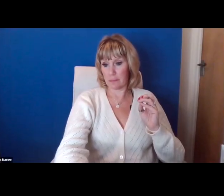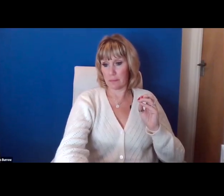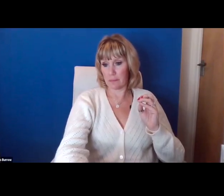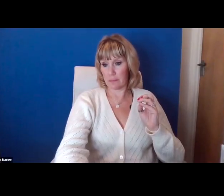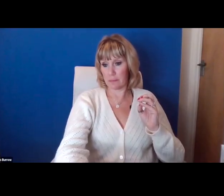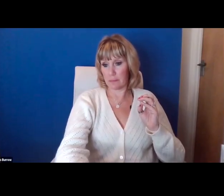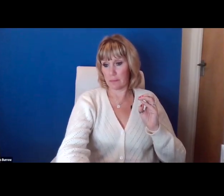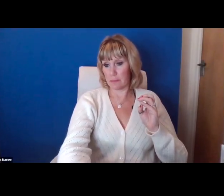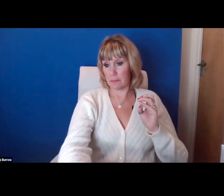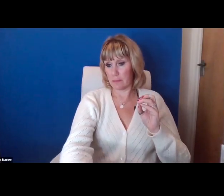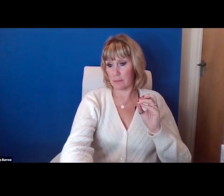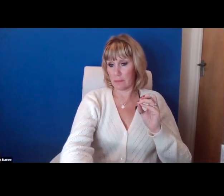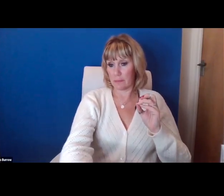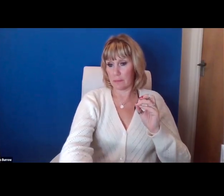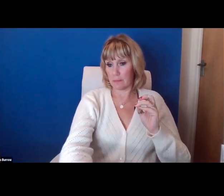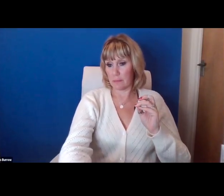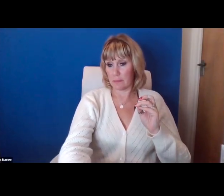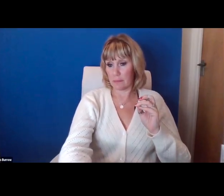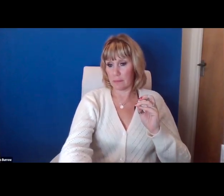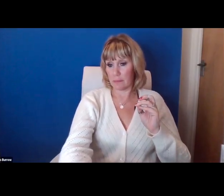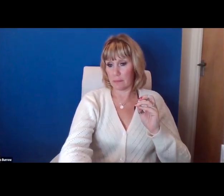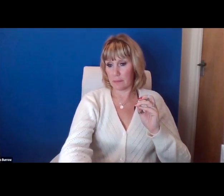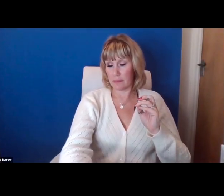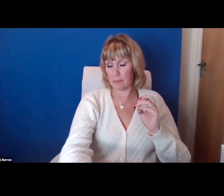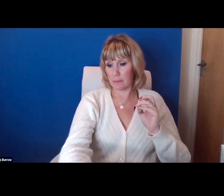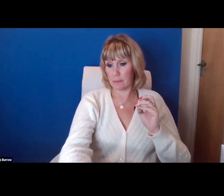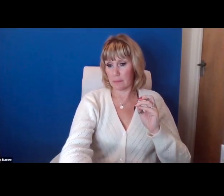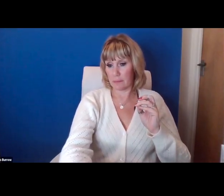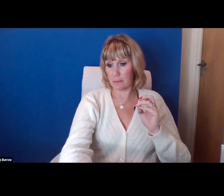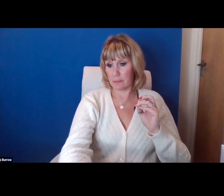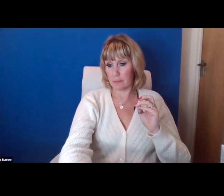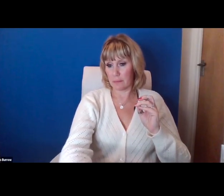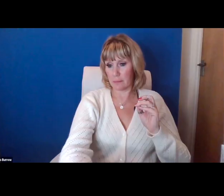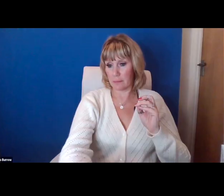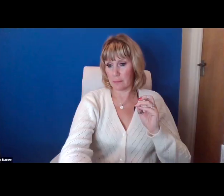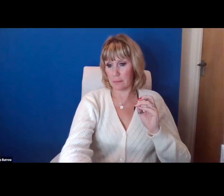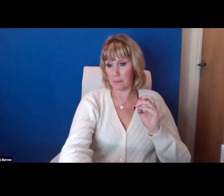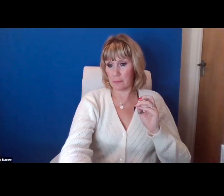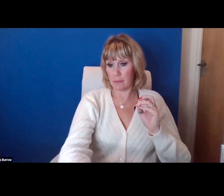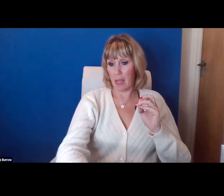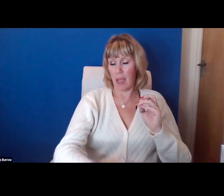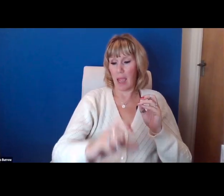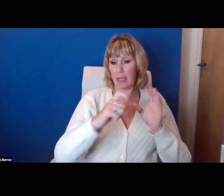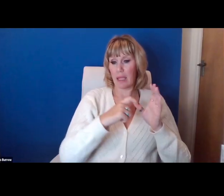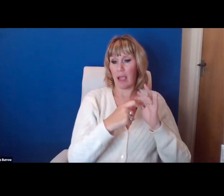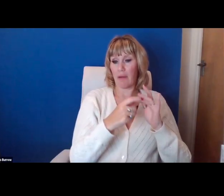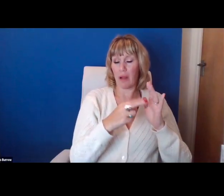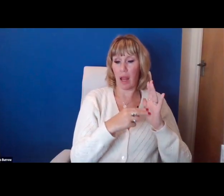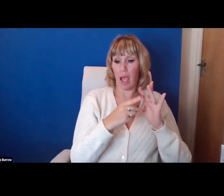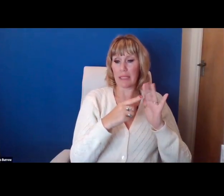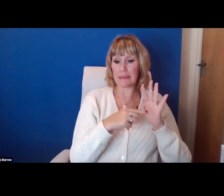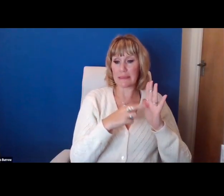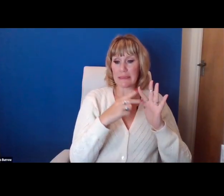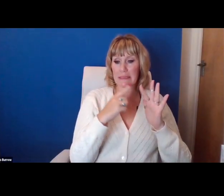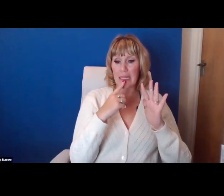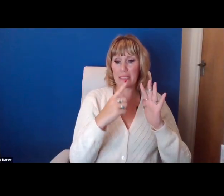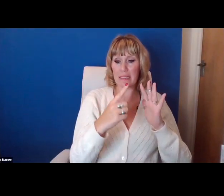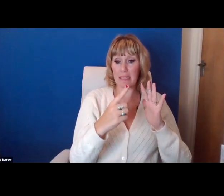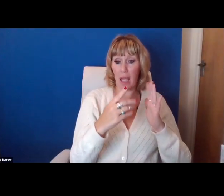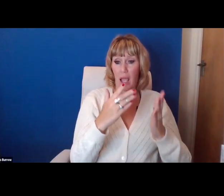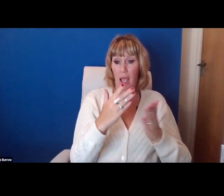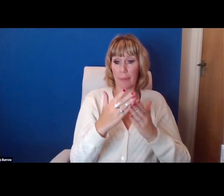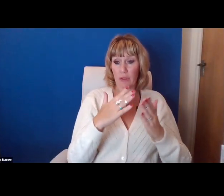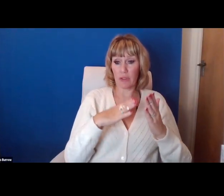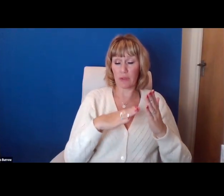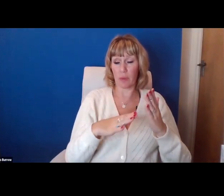And Caroline points out, of course, that it's not just me that can't exist without support from others. I would maintain, of course, that nobody can exist